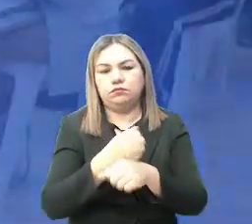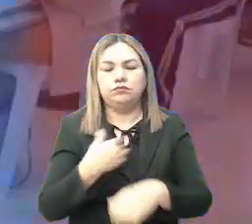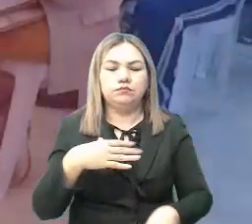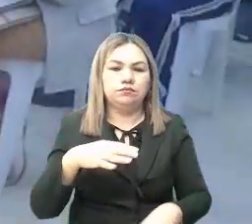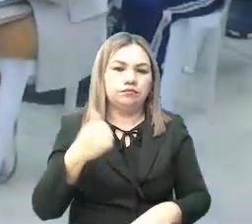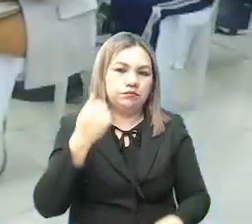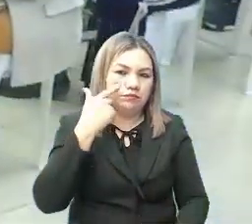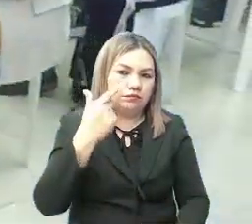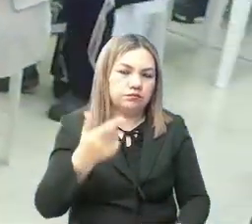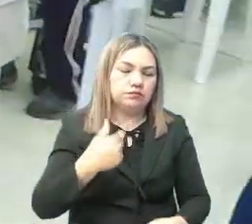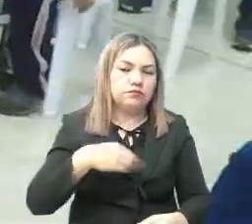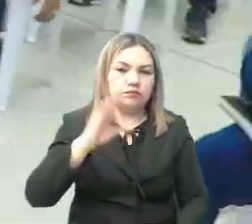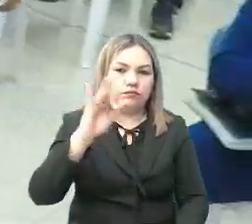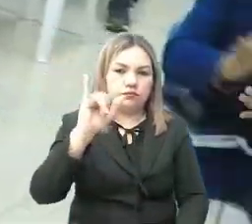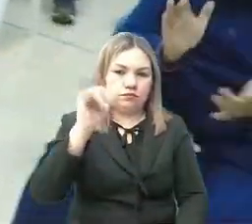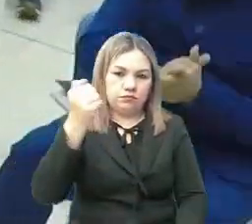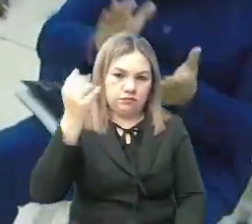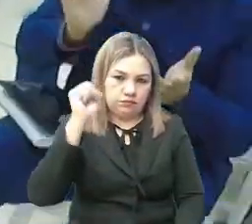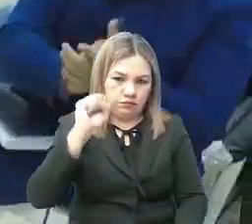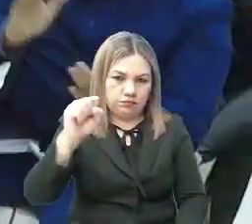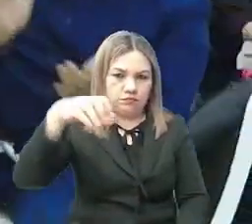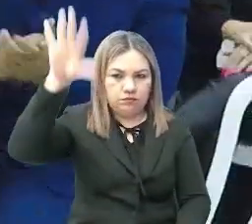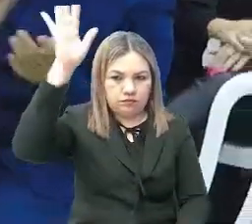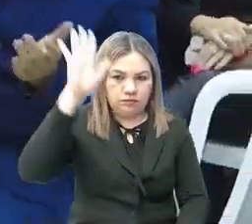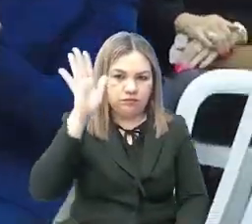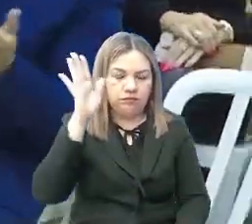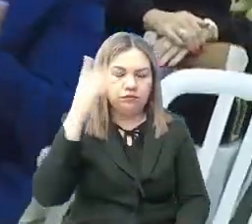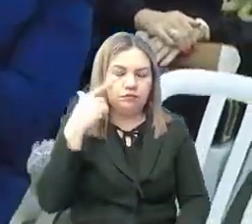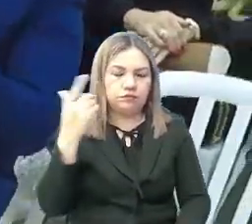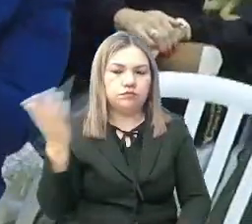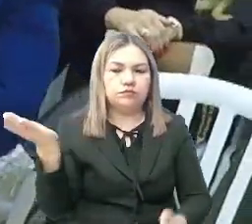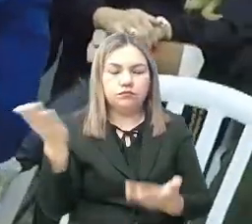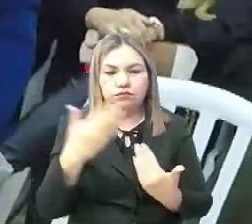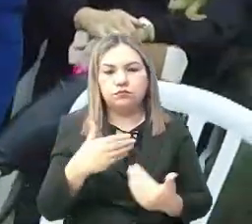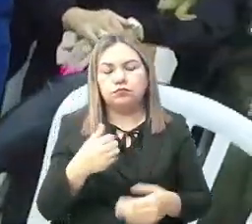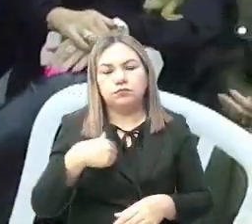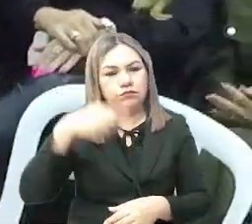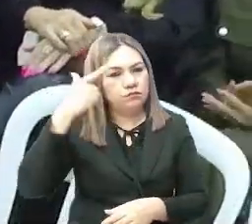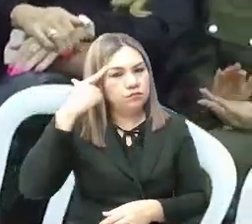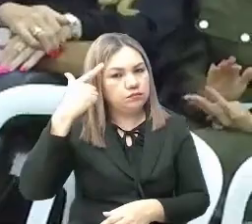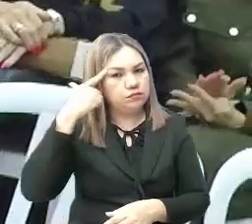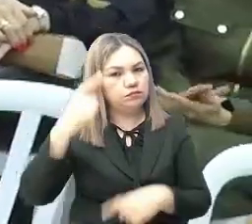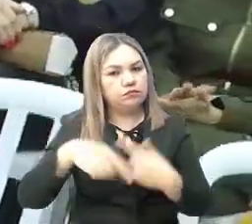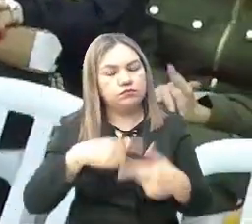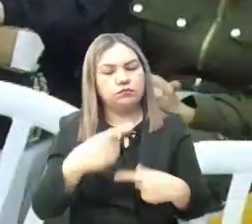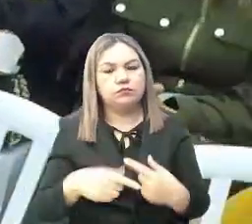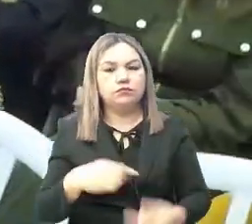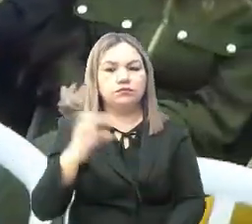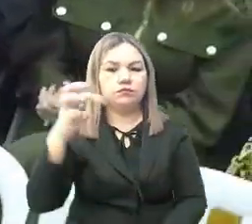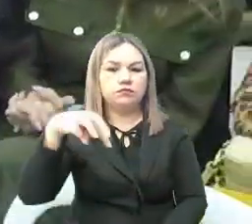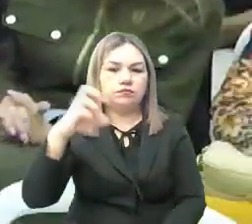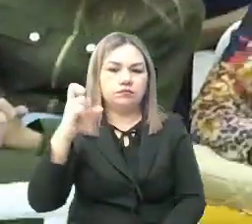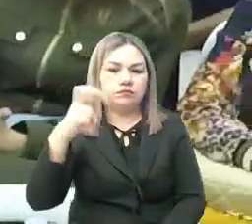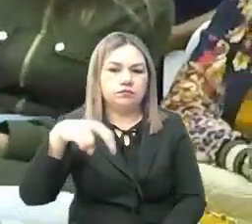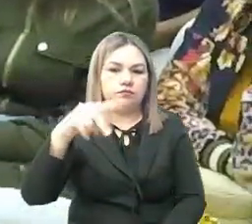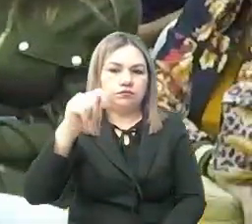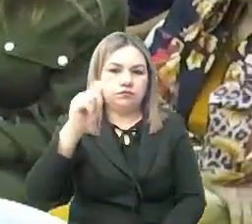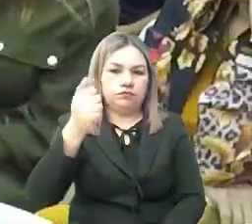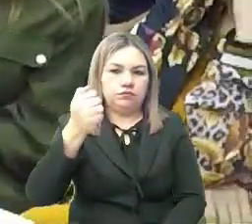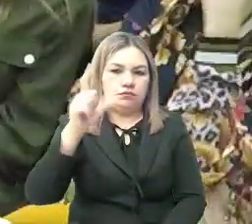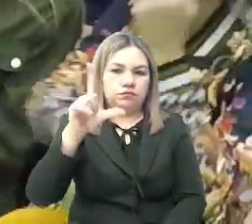Look at your neighbor and say, there are days that are coming that God is gonna potential my